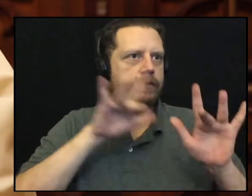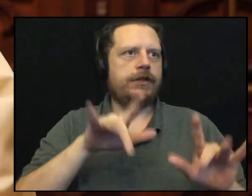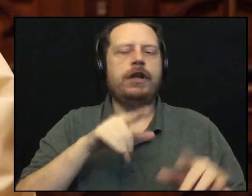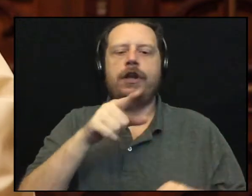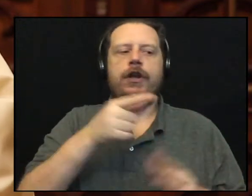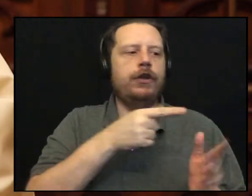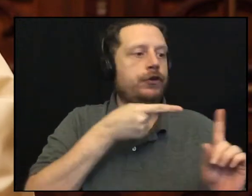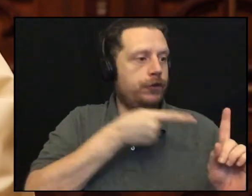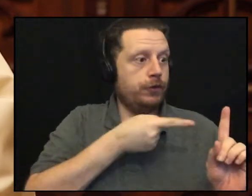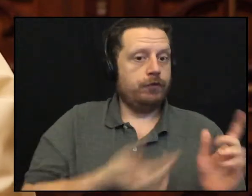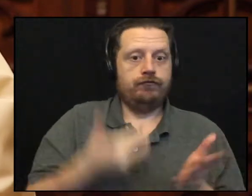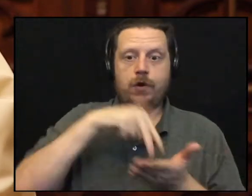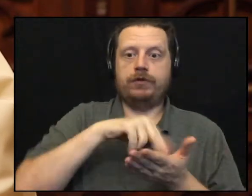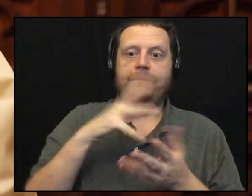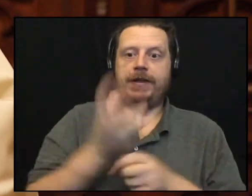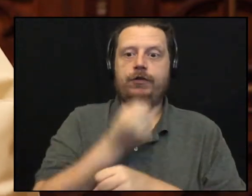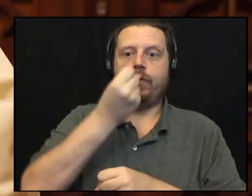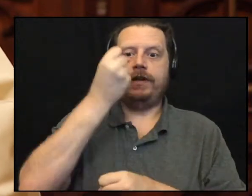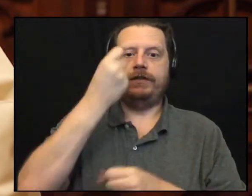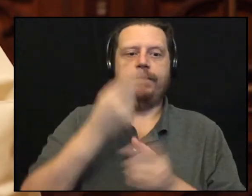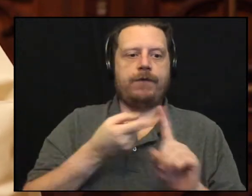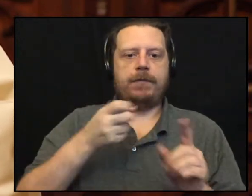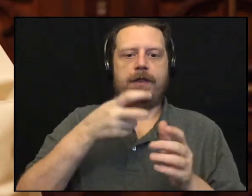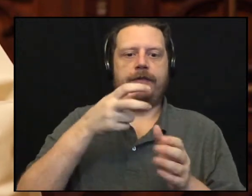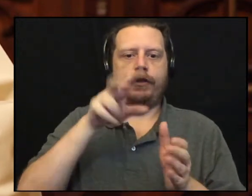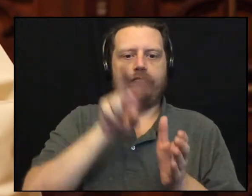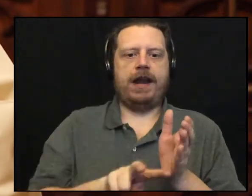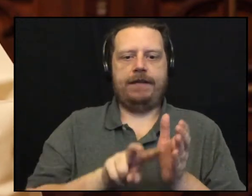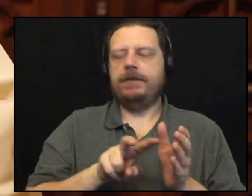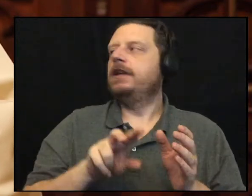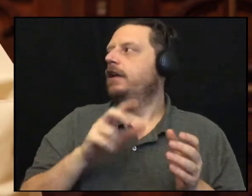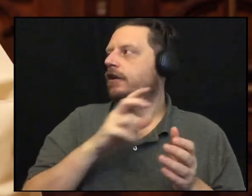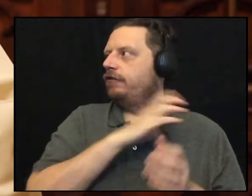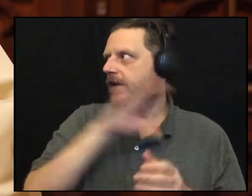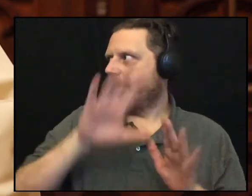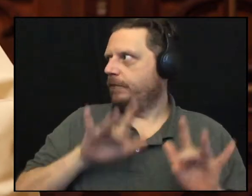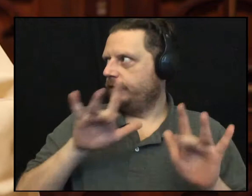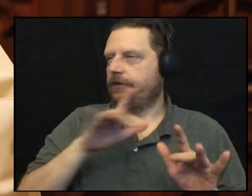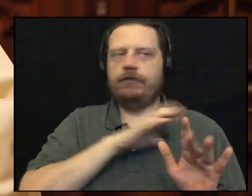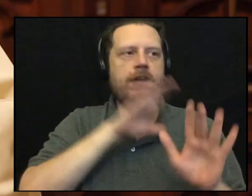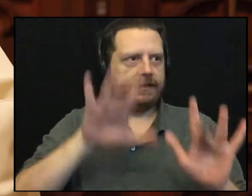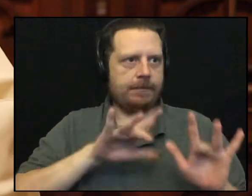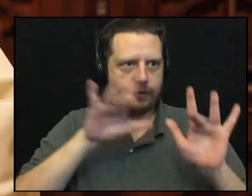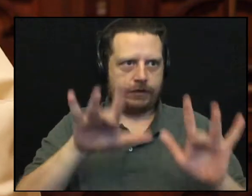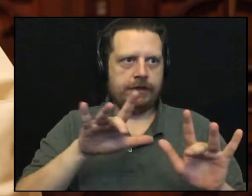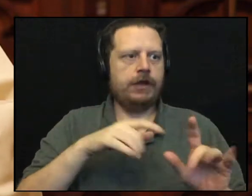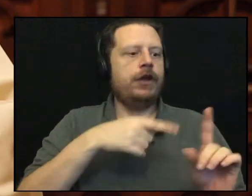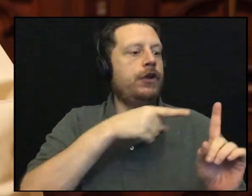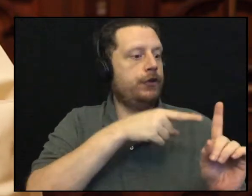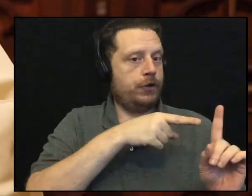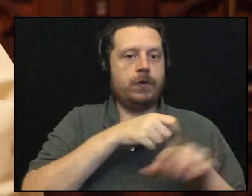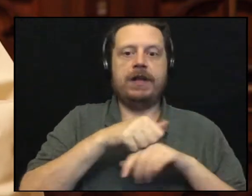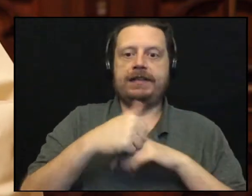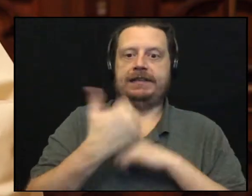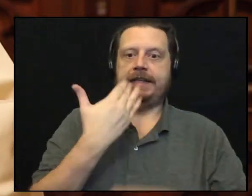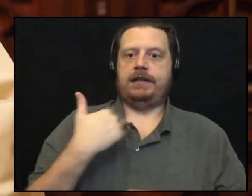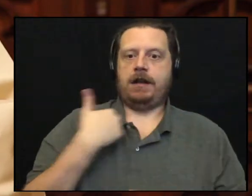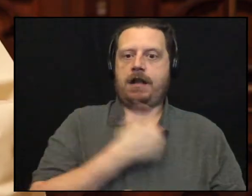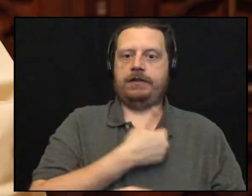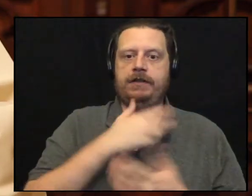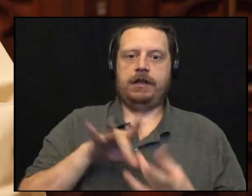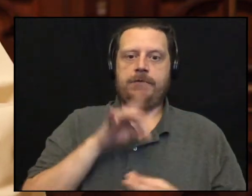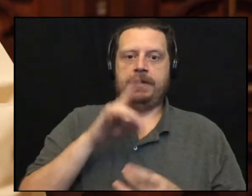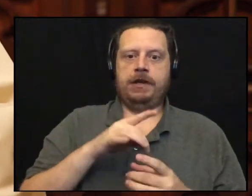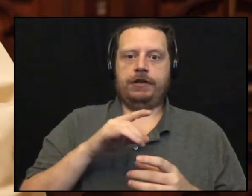from the grave. Christ, have mercy. Christ, have mercy. You will send us the Spirit to remain with